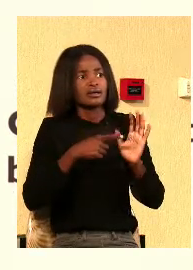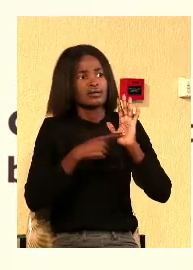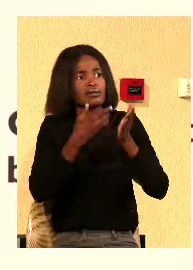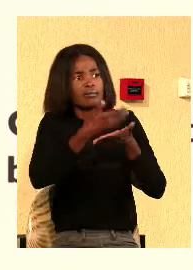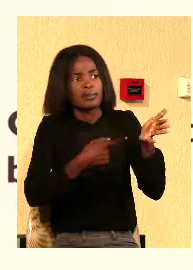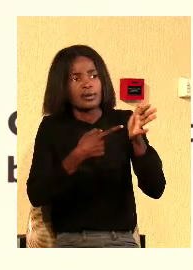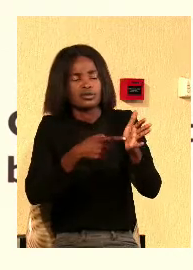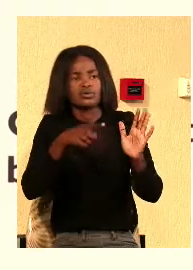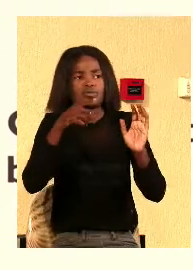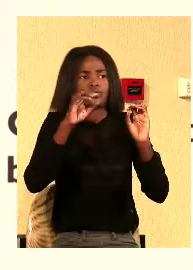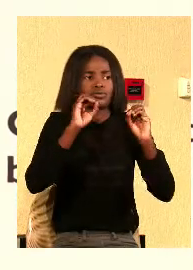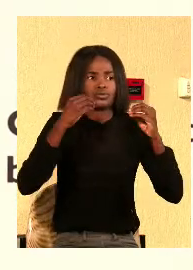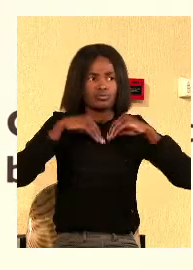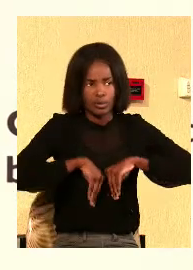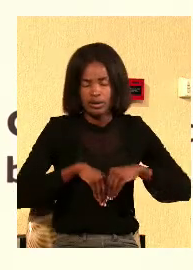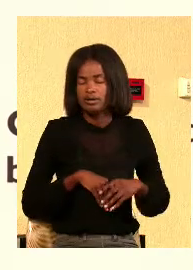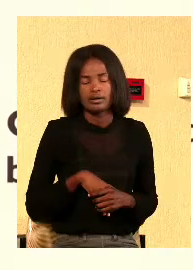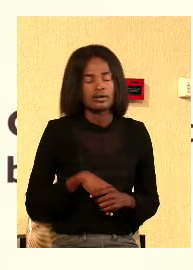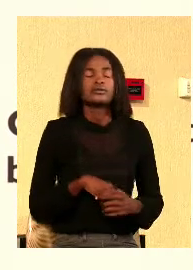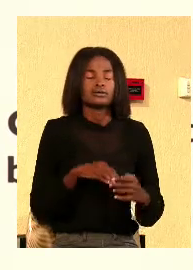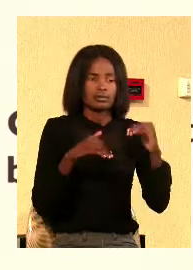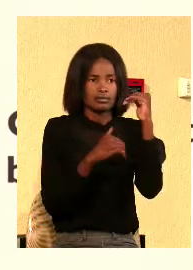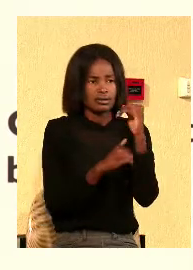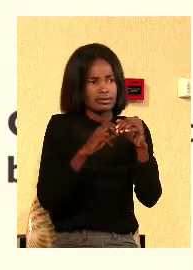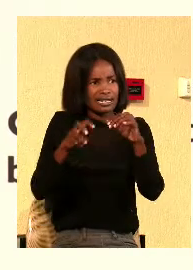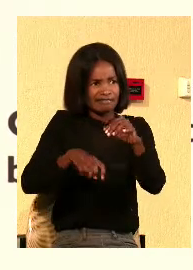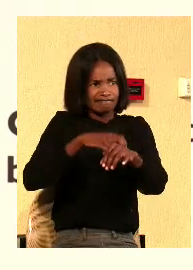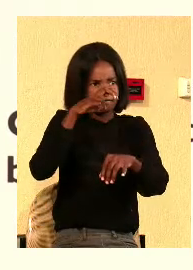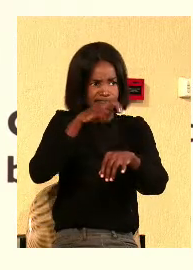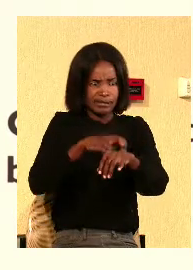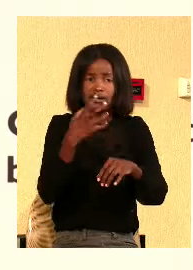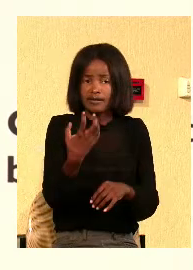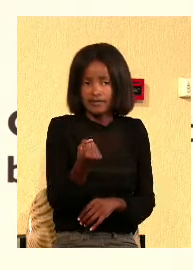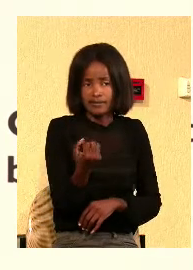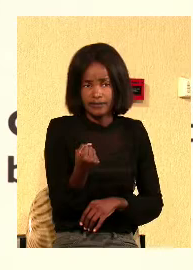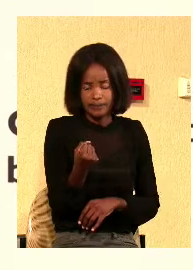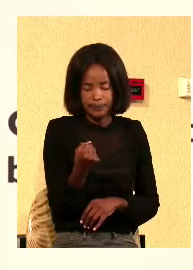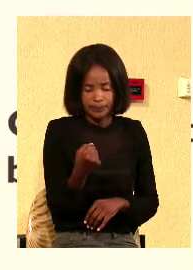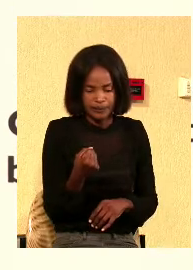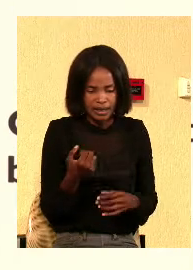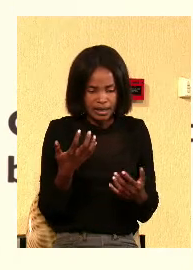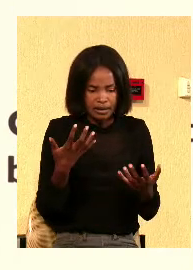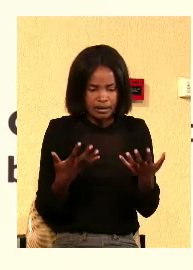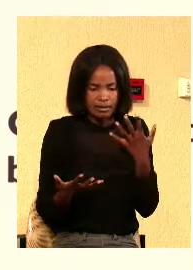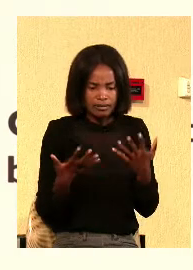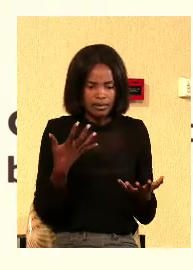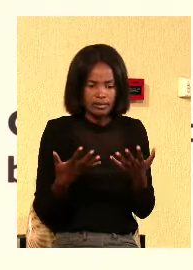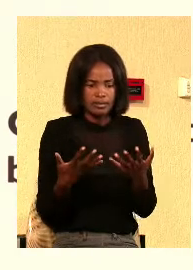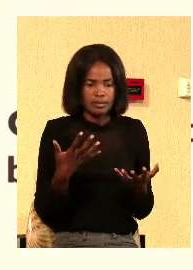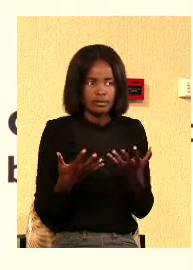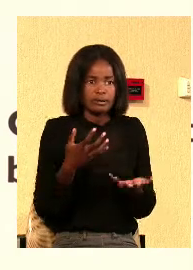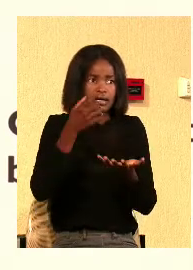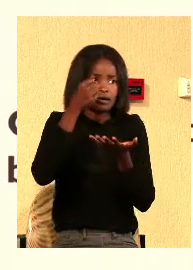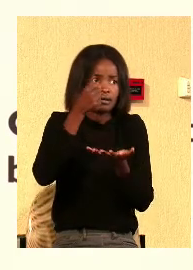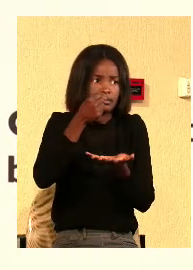Yes, so far that is our preparedness. In terms of resource settings, we all